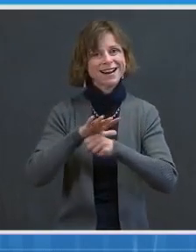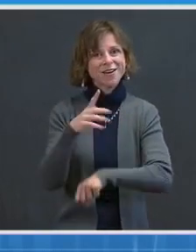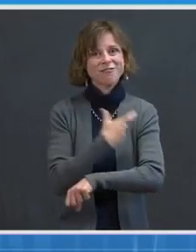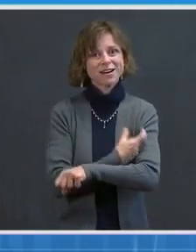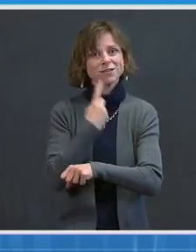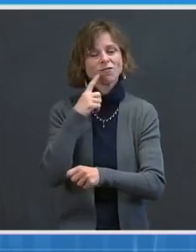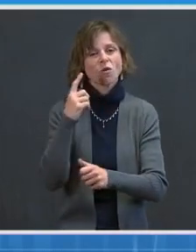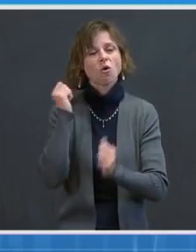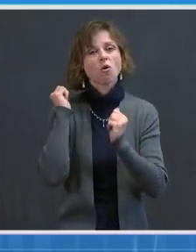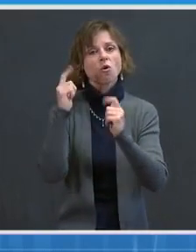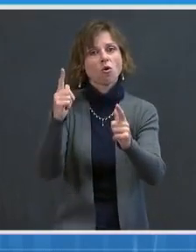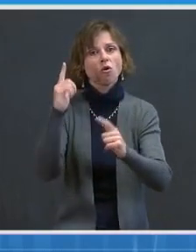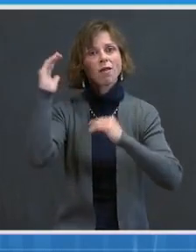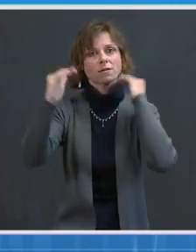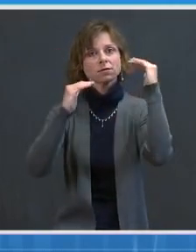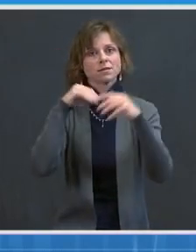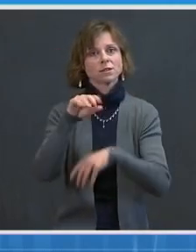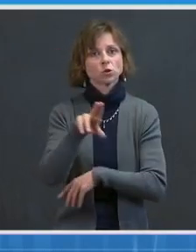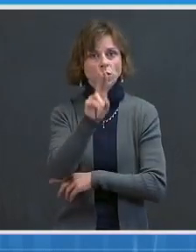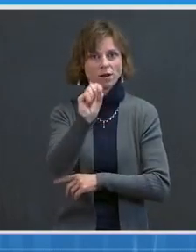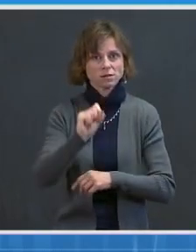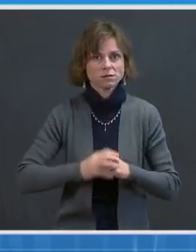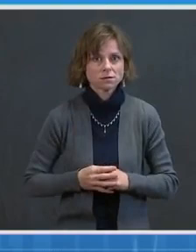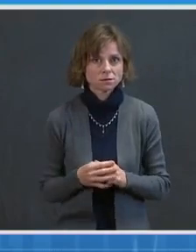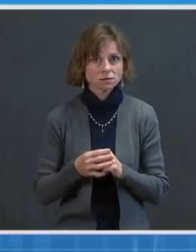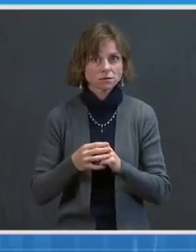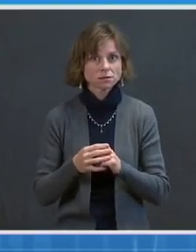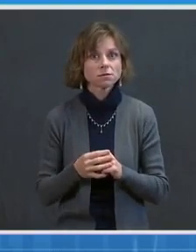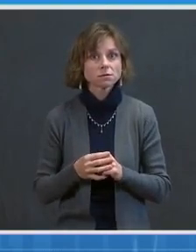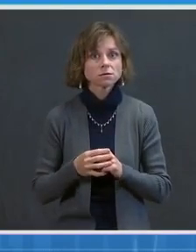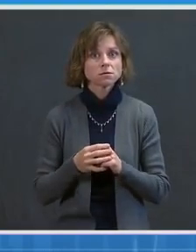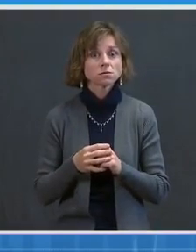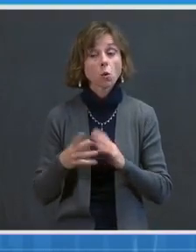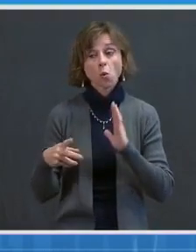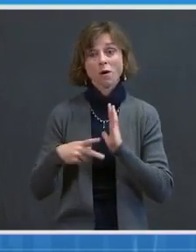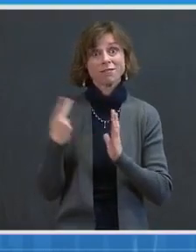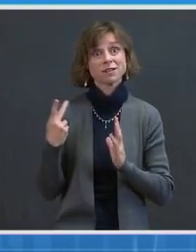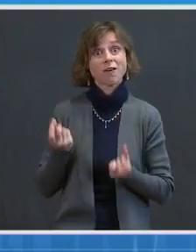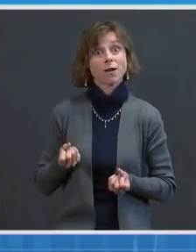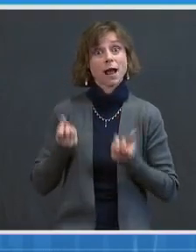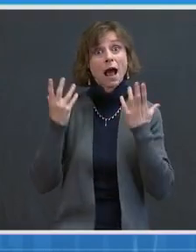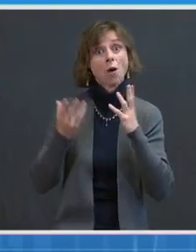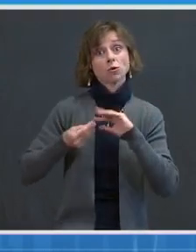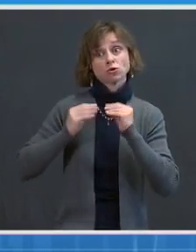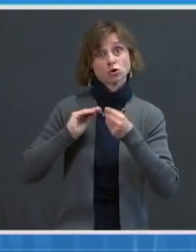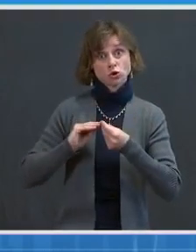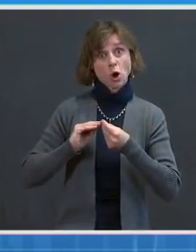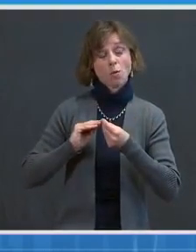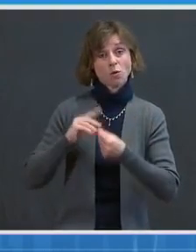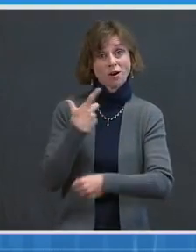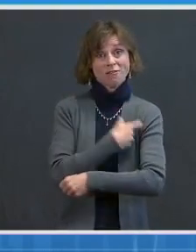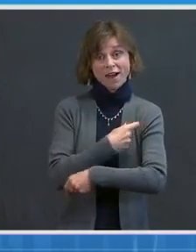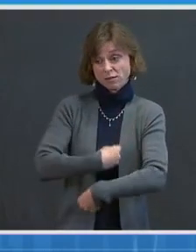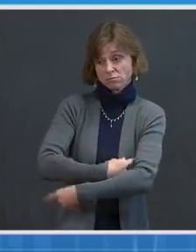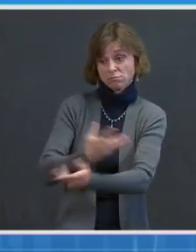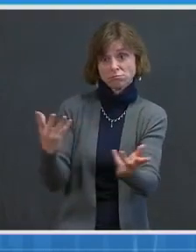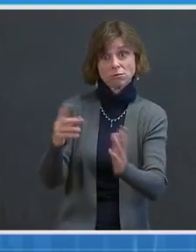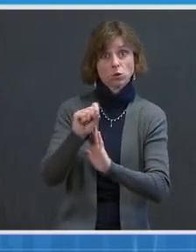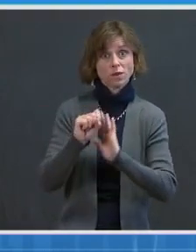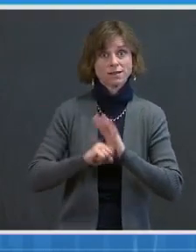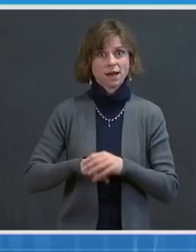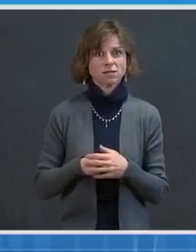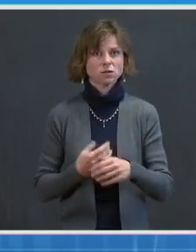U.S. We've more than doubled the number of vaccines going to states. We've improved the efficiency of the